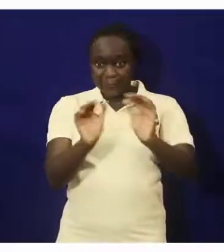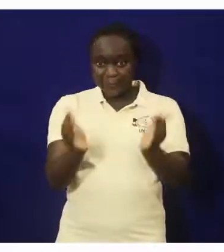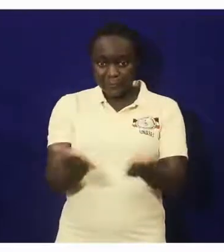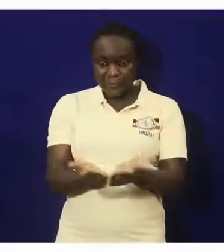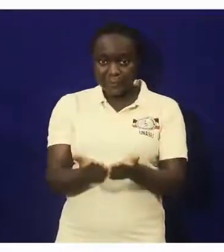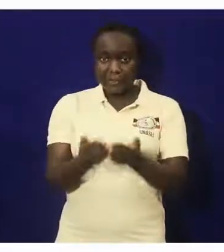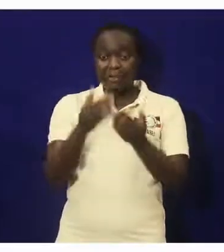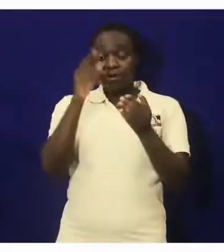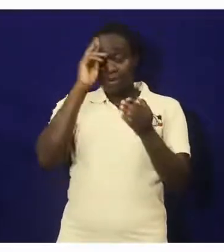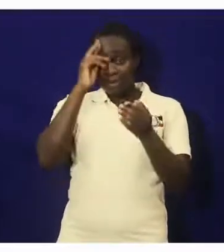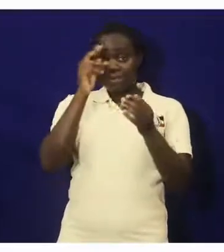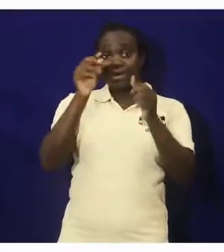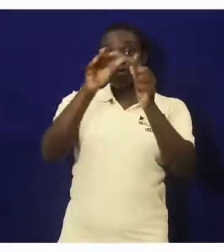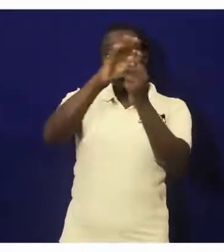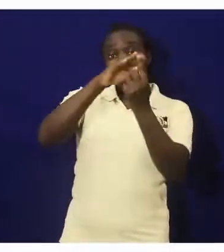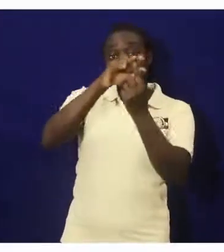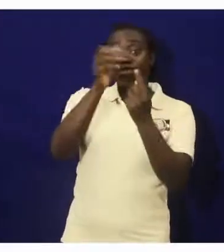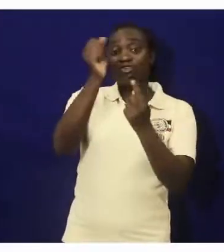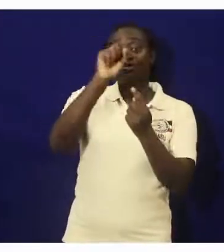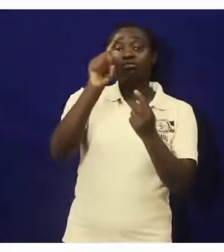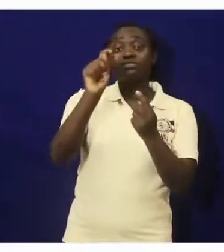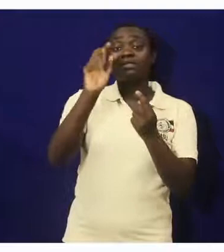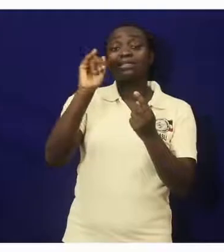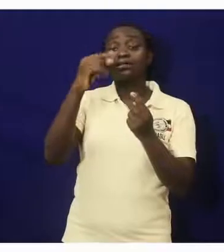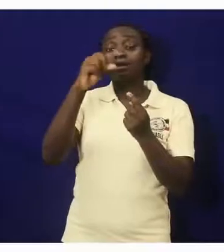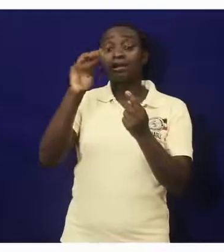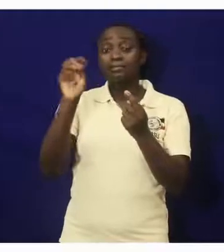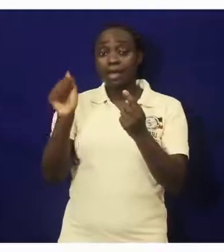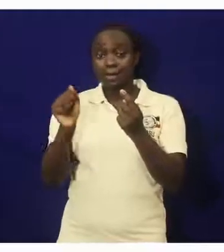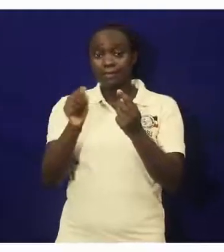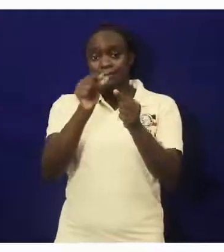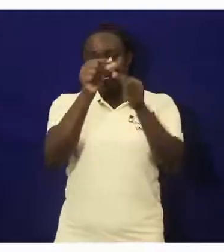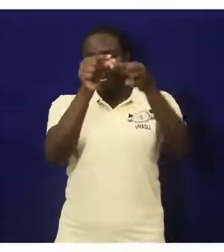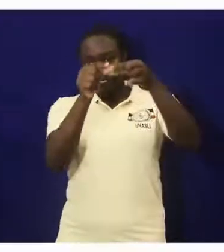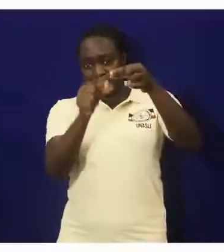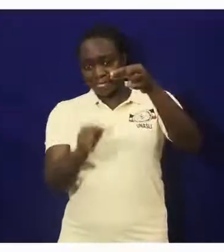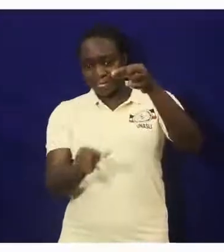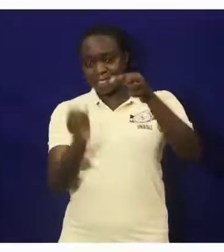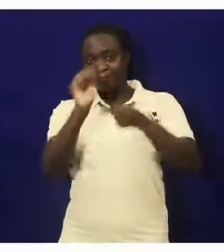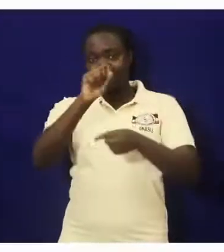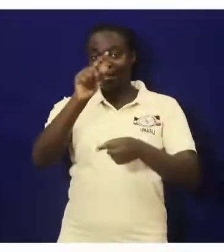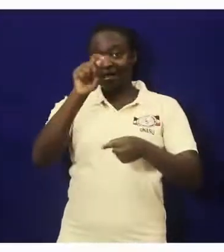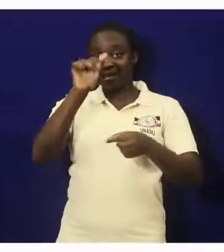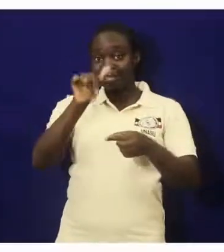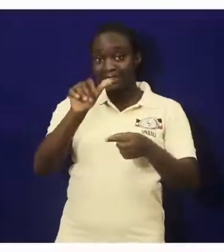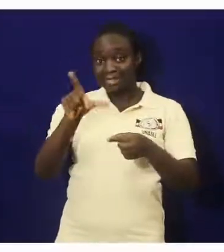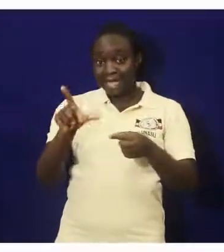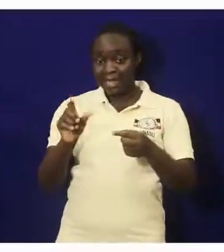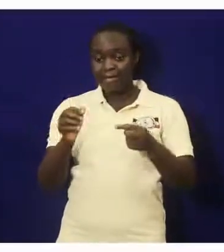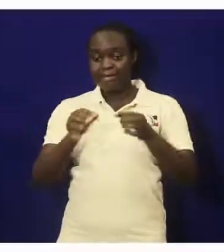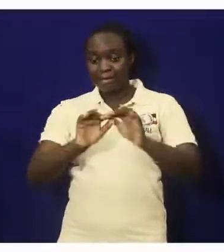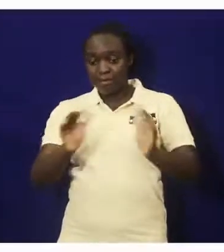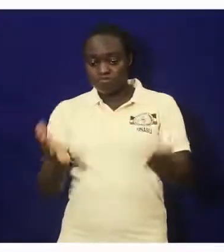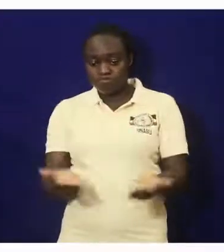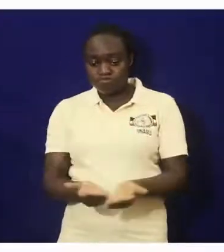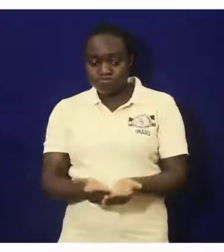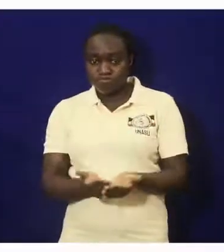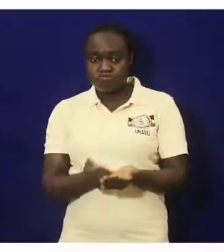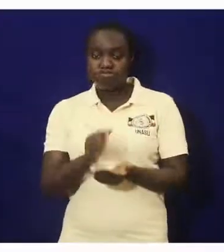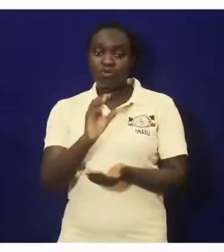the style, and then the ovary. I think you can do it. That's the